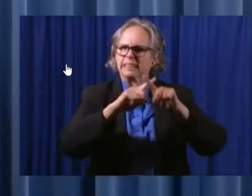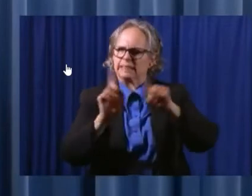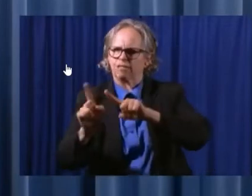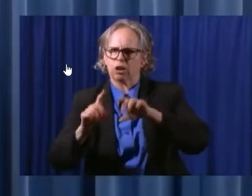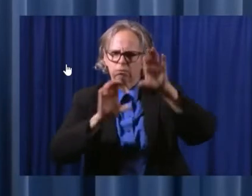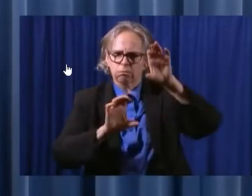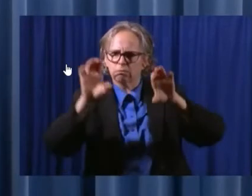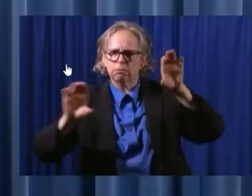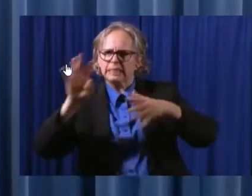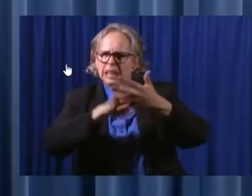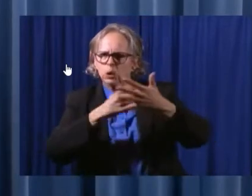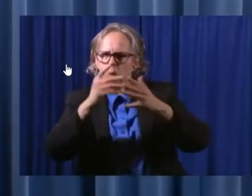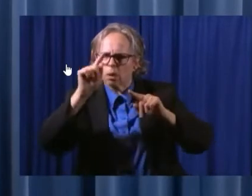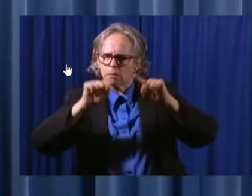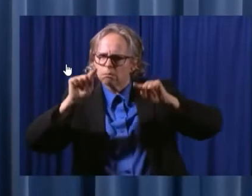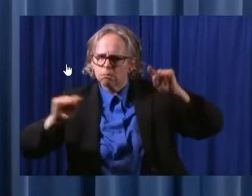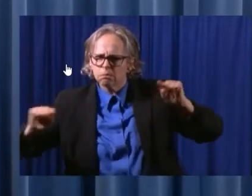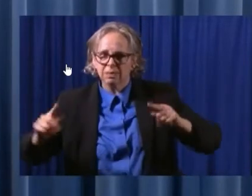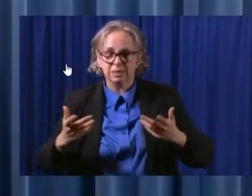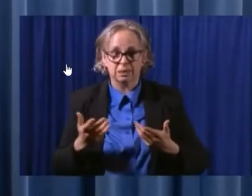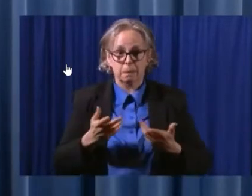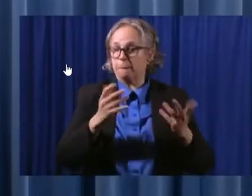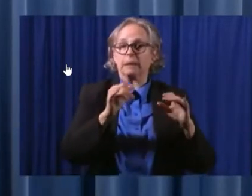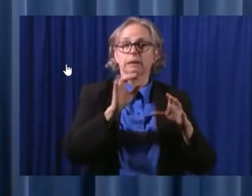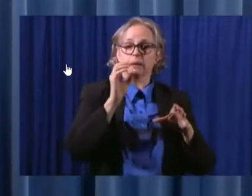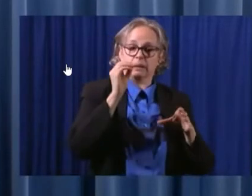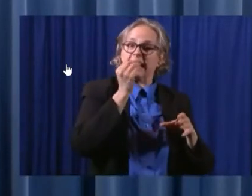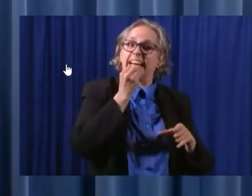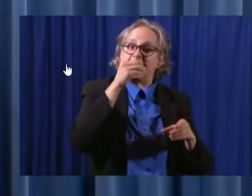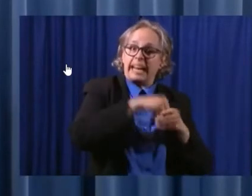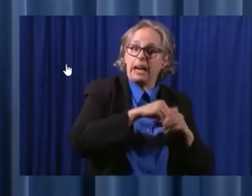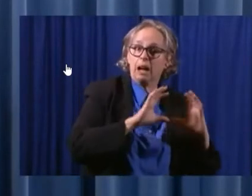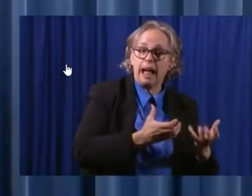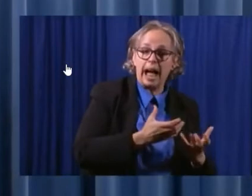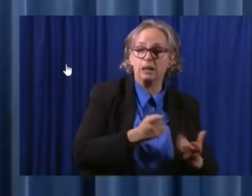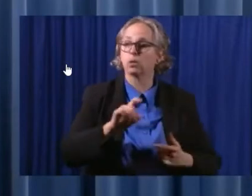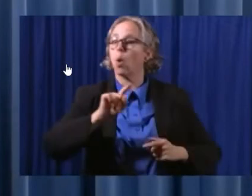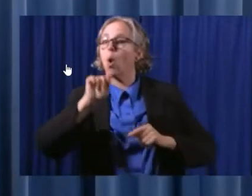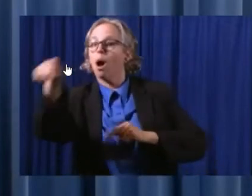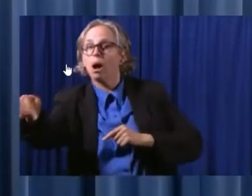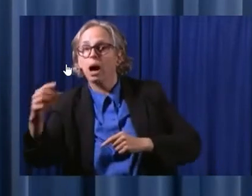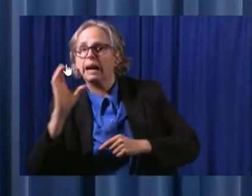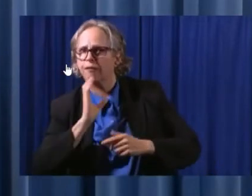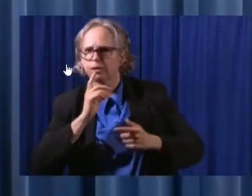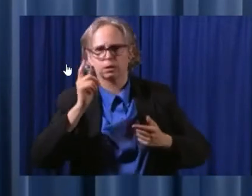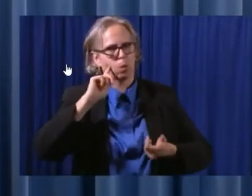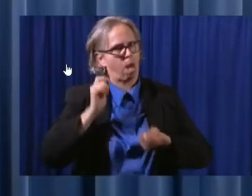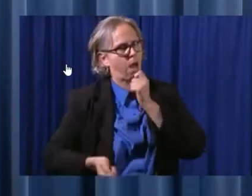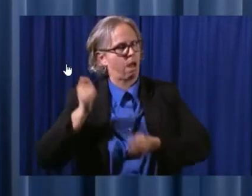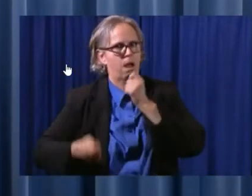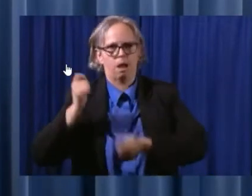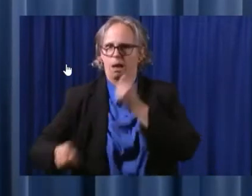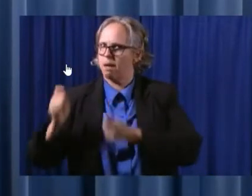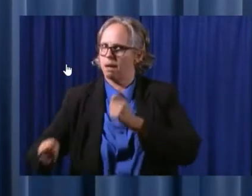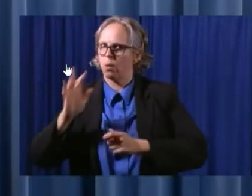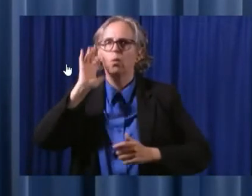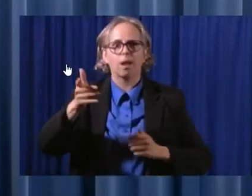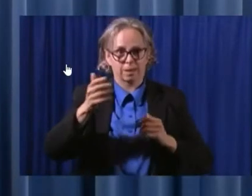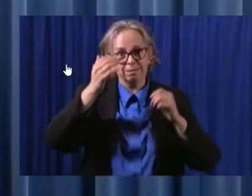classrooms rather than in the large cafeteria. Other schools may implement modified schedules to reduce crowding. Schools can help encourage